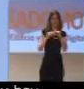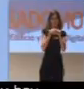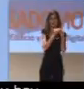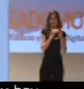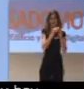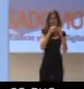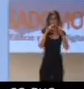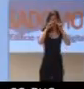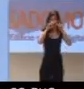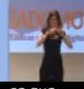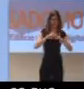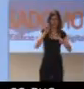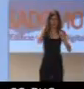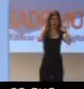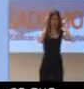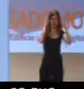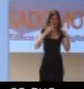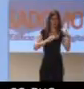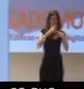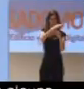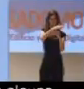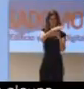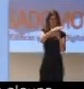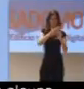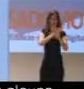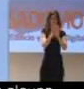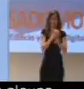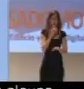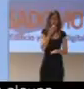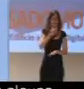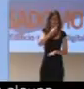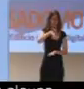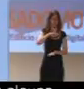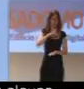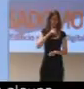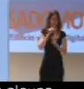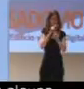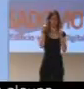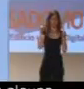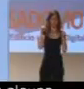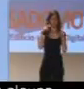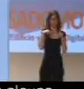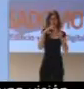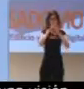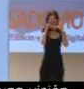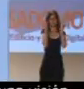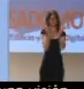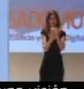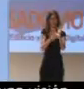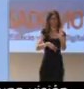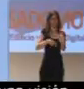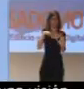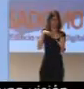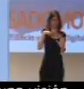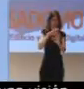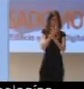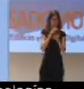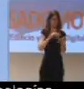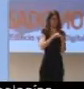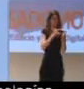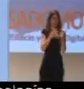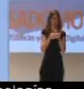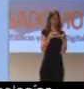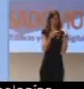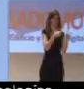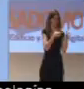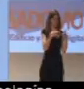people think that standards somehow are impinge on research, but I think that if we do not have a